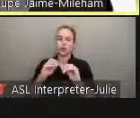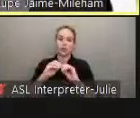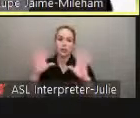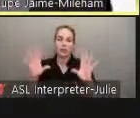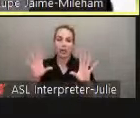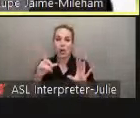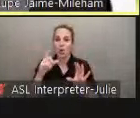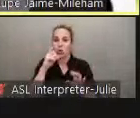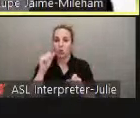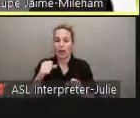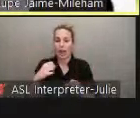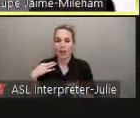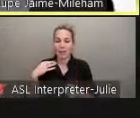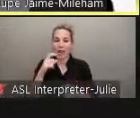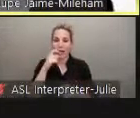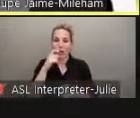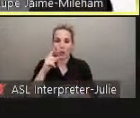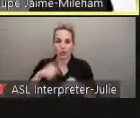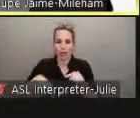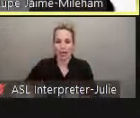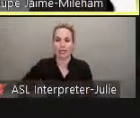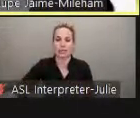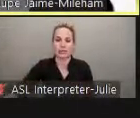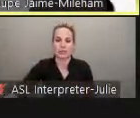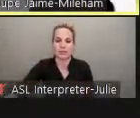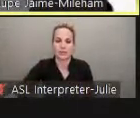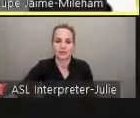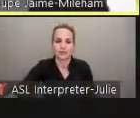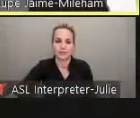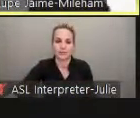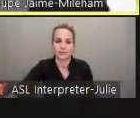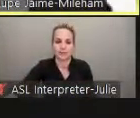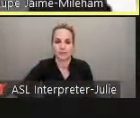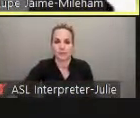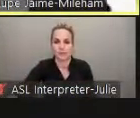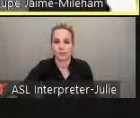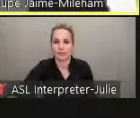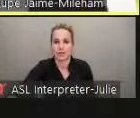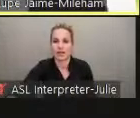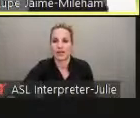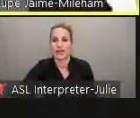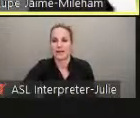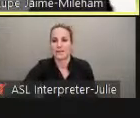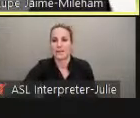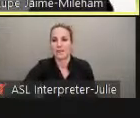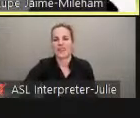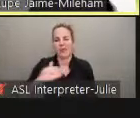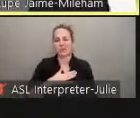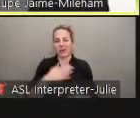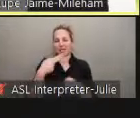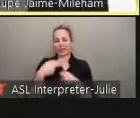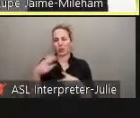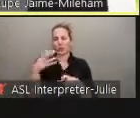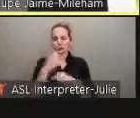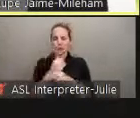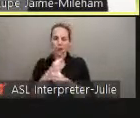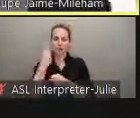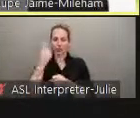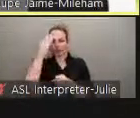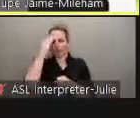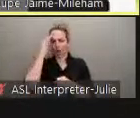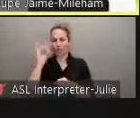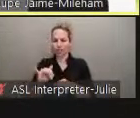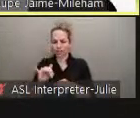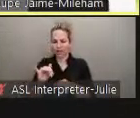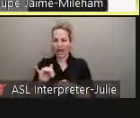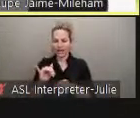can apply and who can't, in my short summary there. So, want to just acknowledge that what you